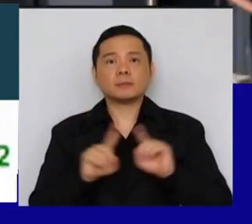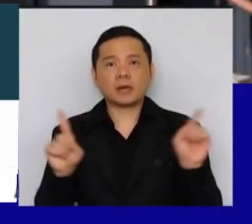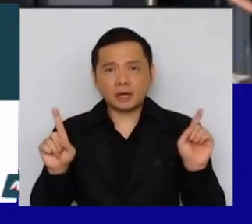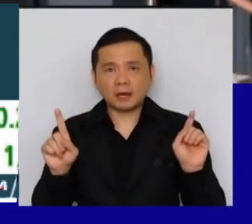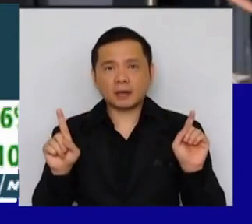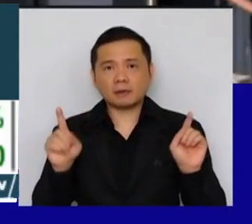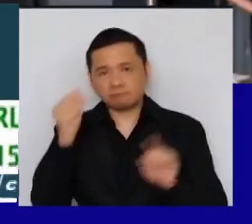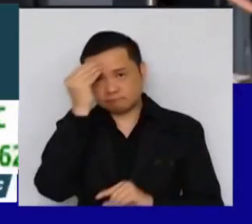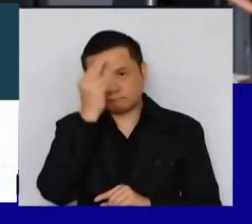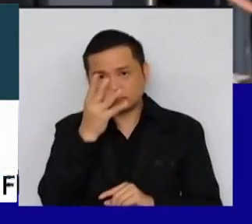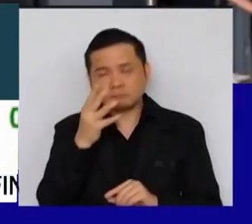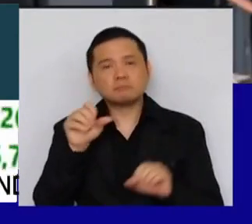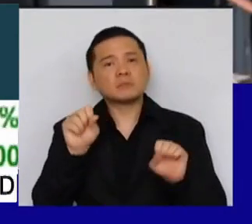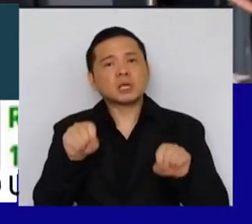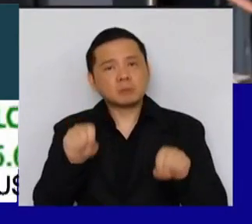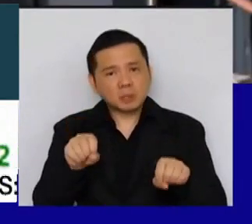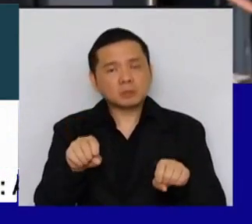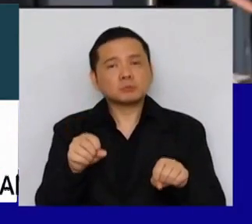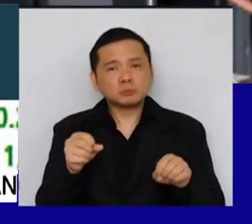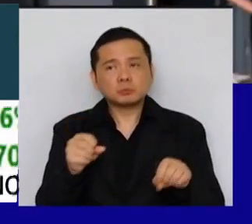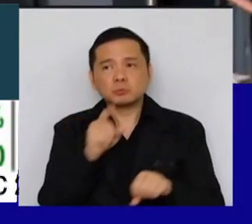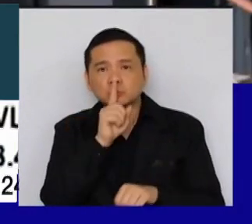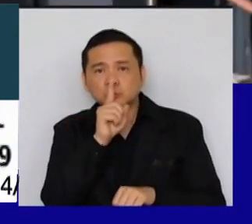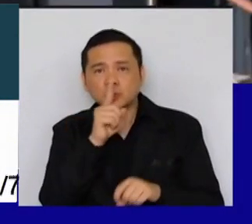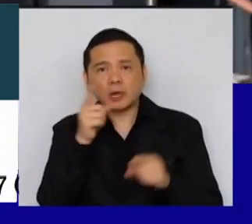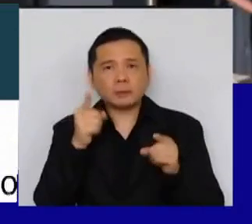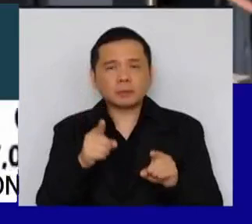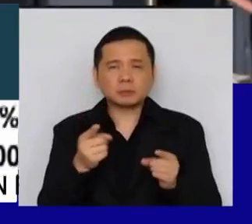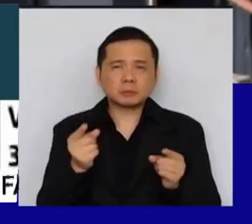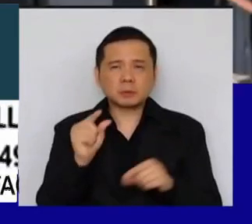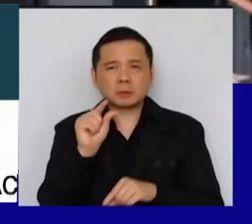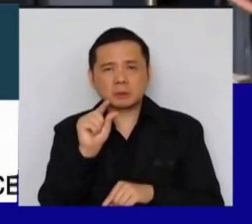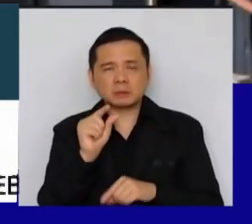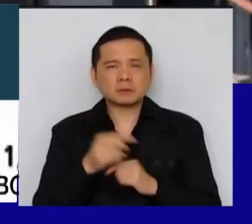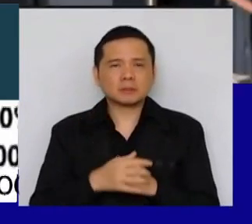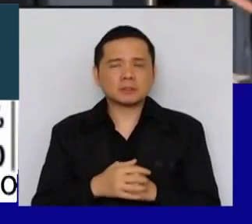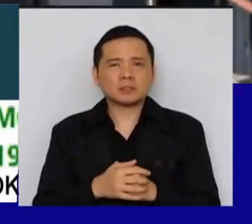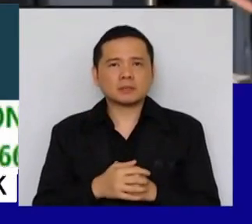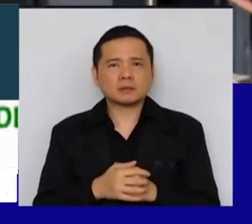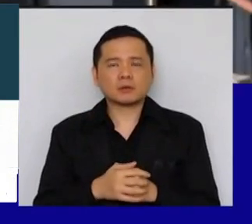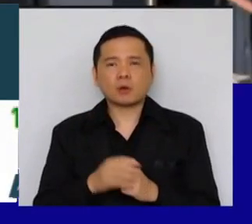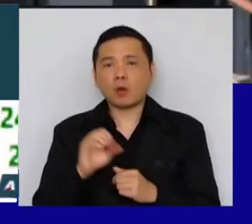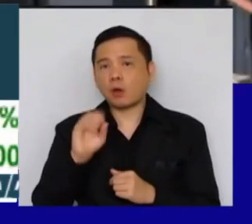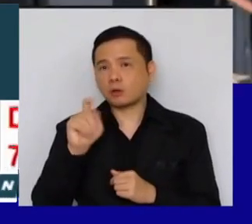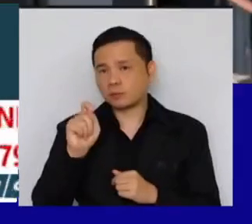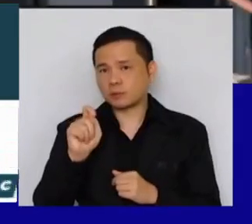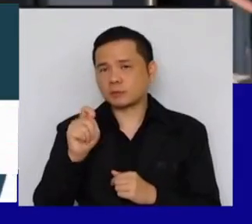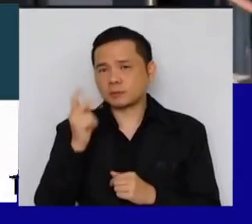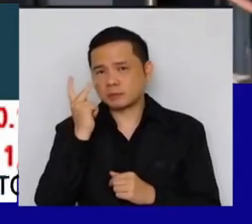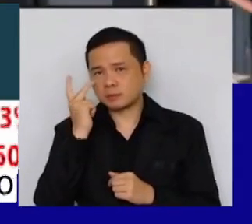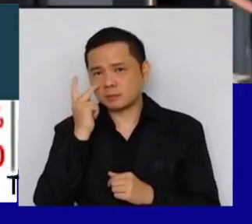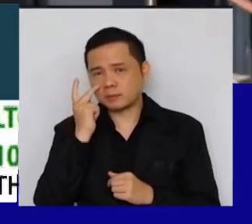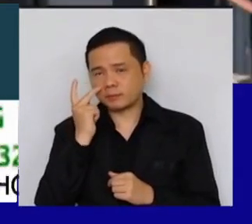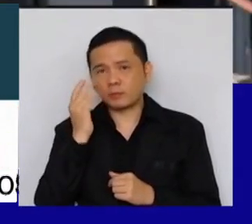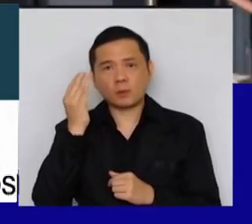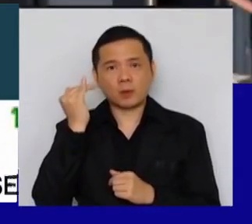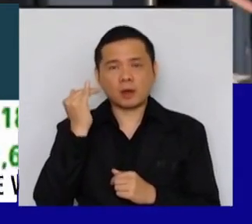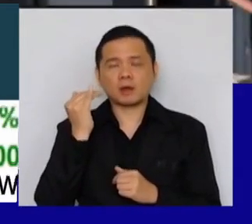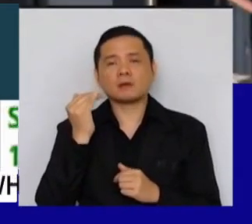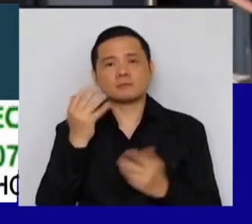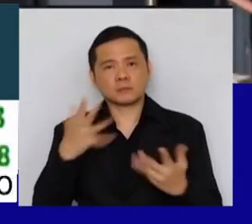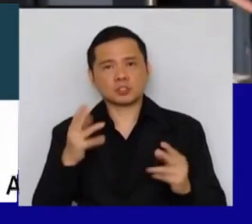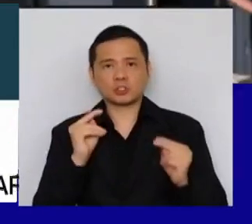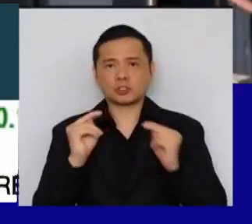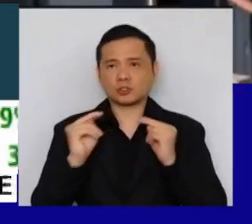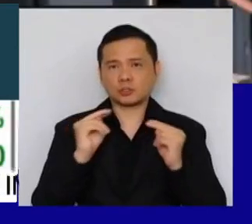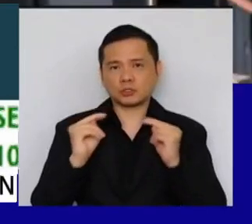some possibility. No? So the window of opportunity for that would be October. No? And negotiations, I believe, would still